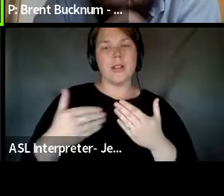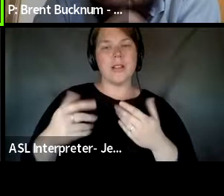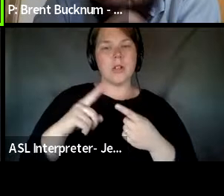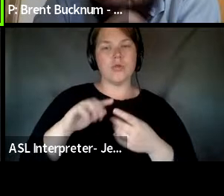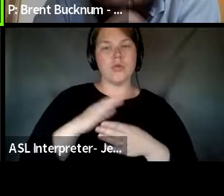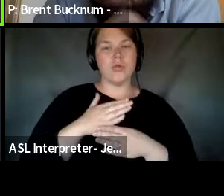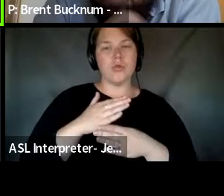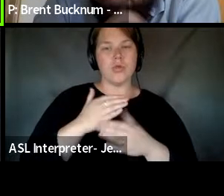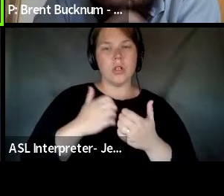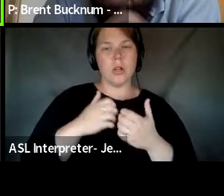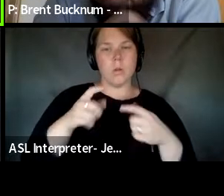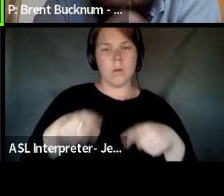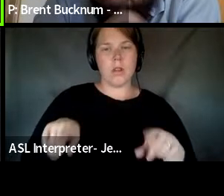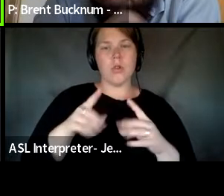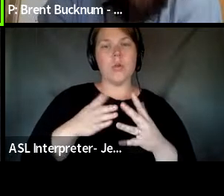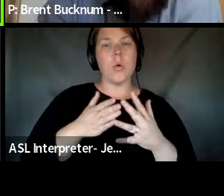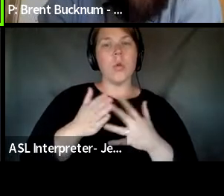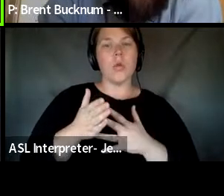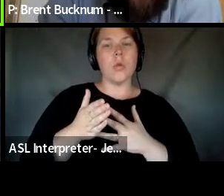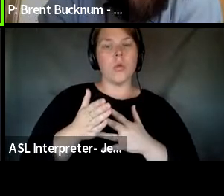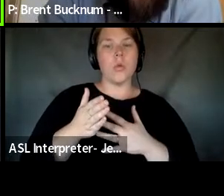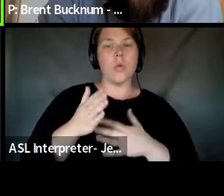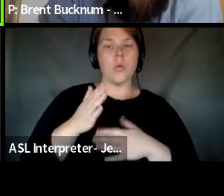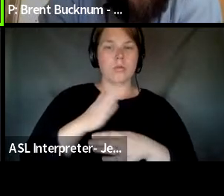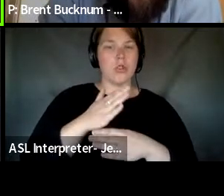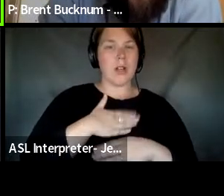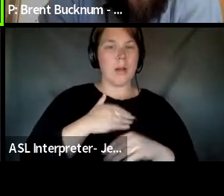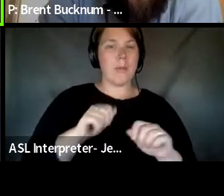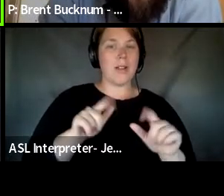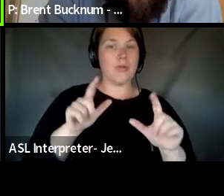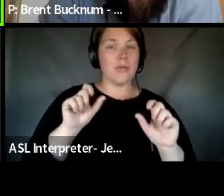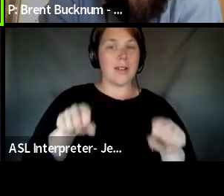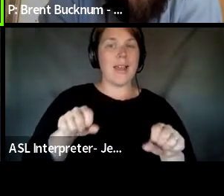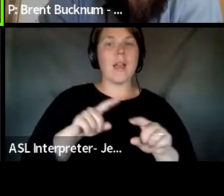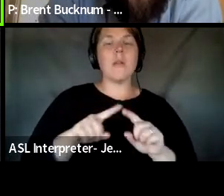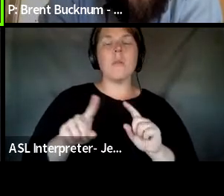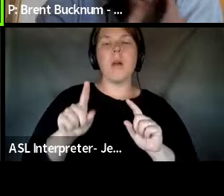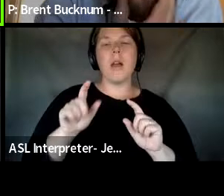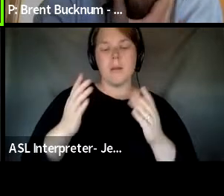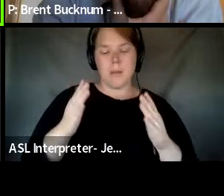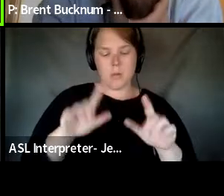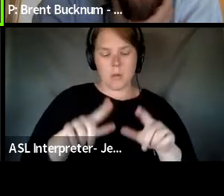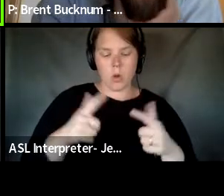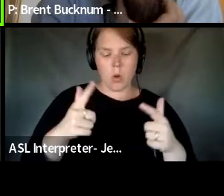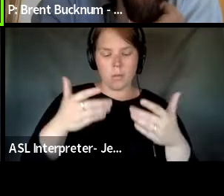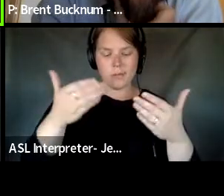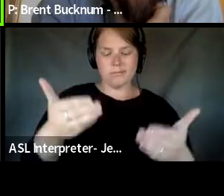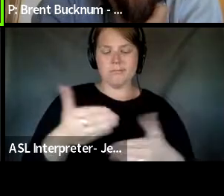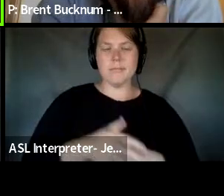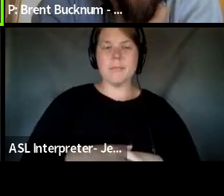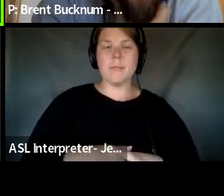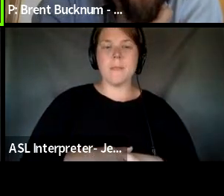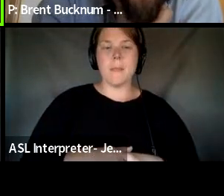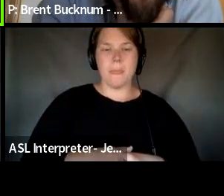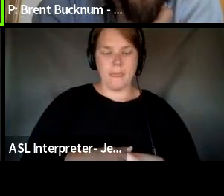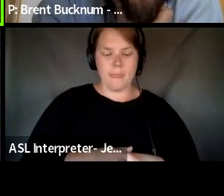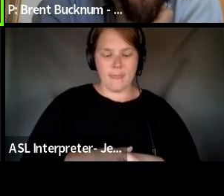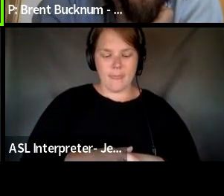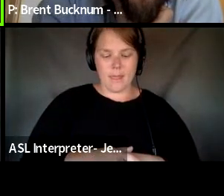you all through, like, I can share my screen, but maybe we'll just open it up. Yeah.